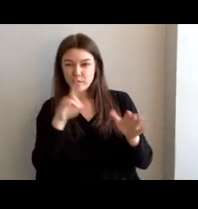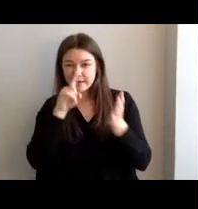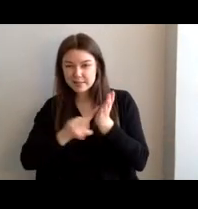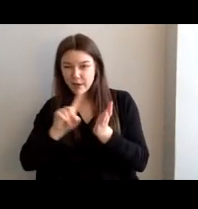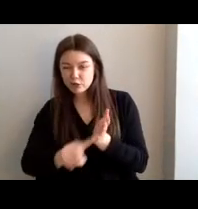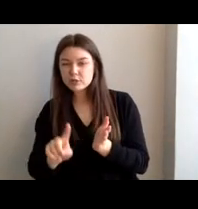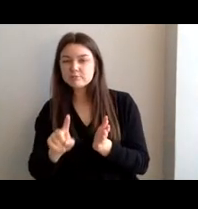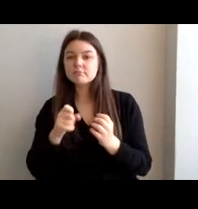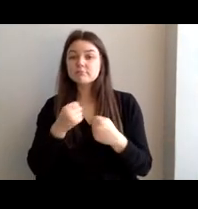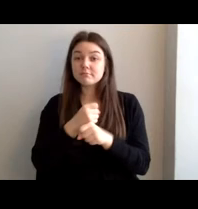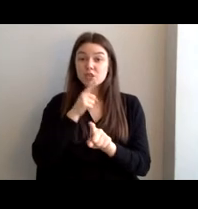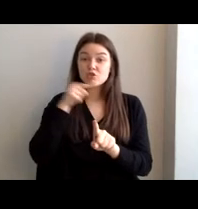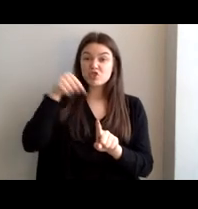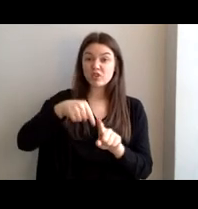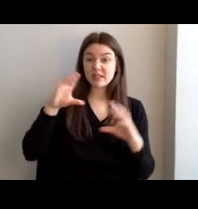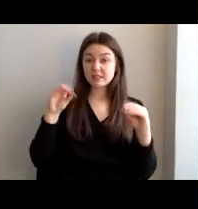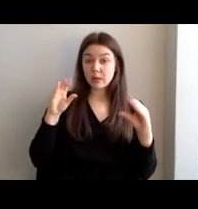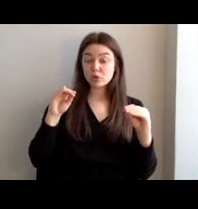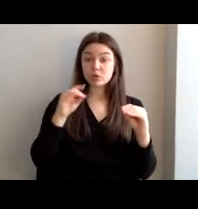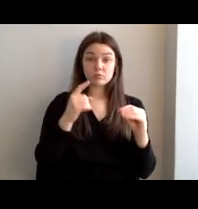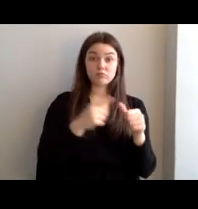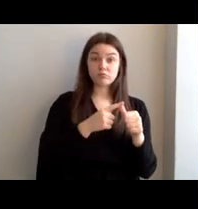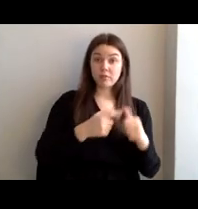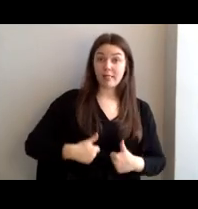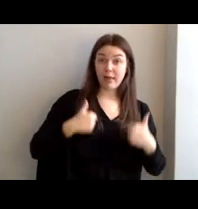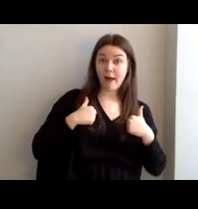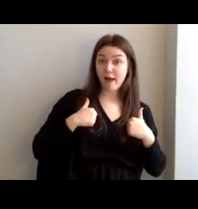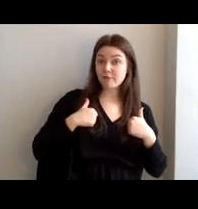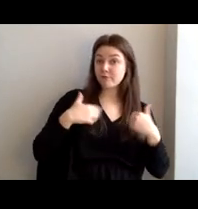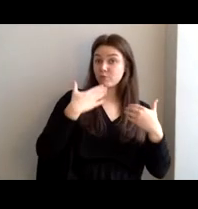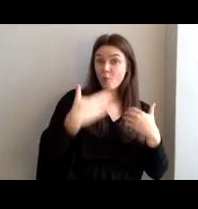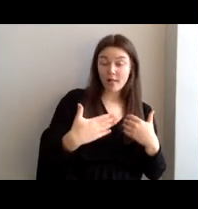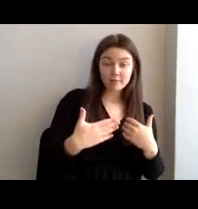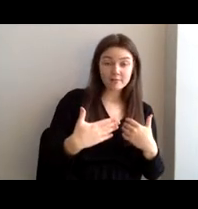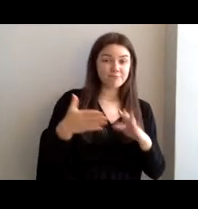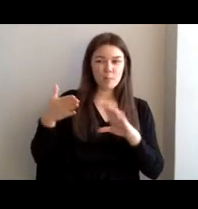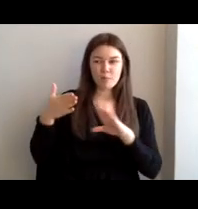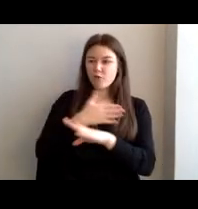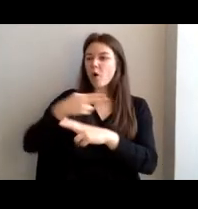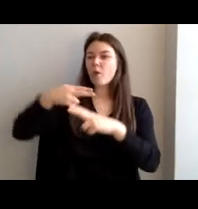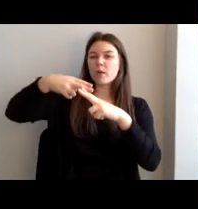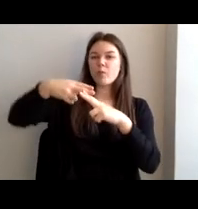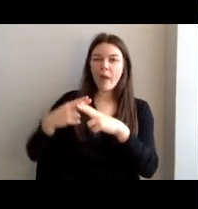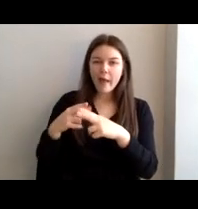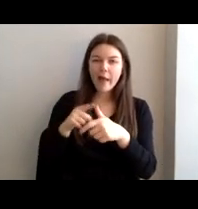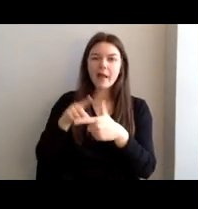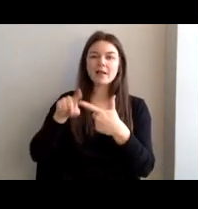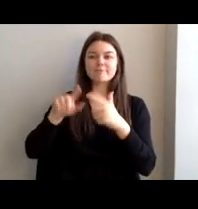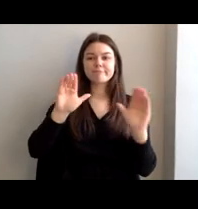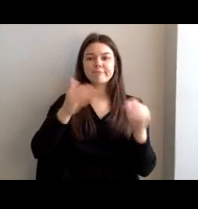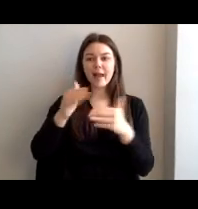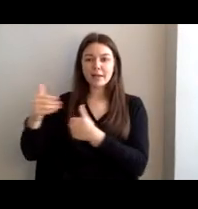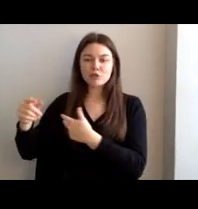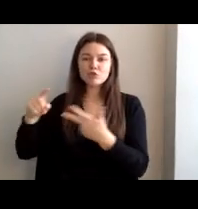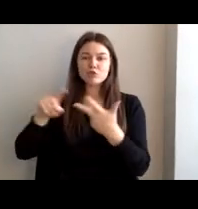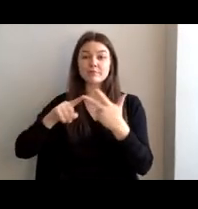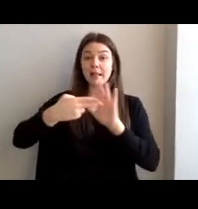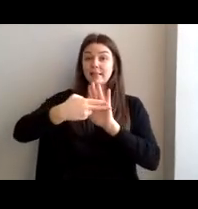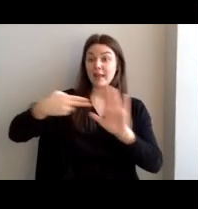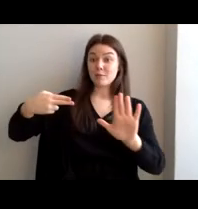that these lobsters are alive and well before they're being weighed, packaged, and then they get labeled and